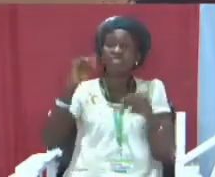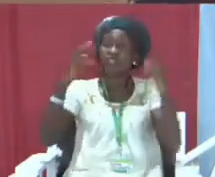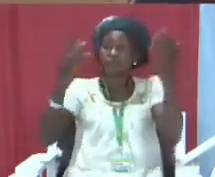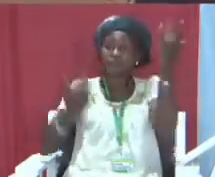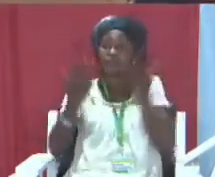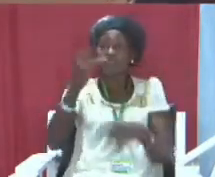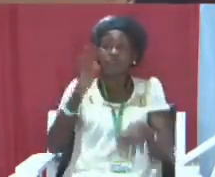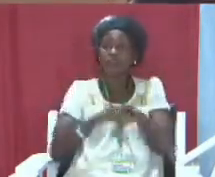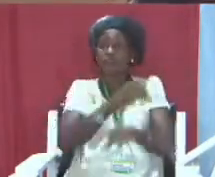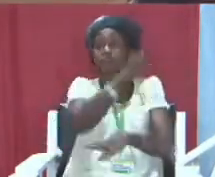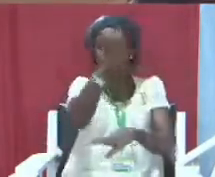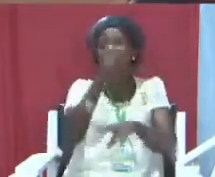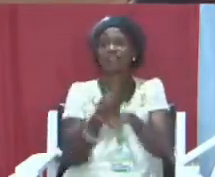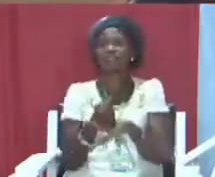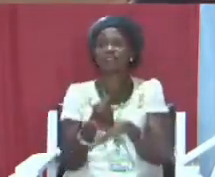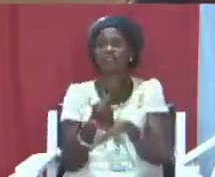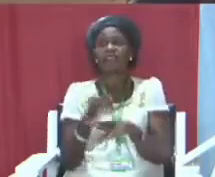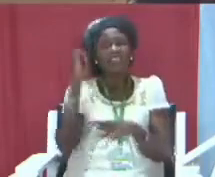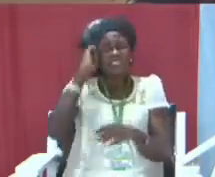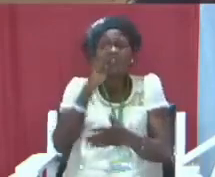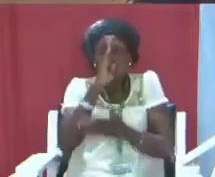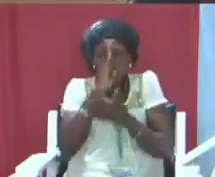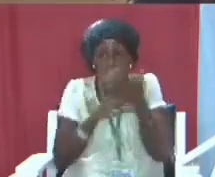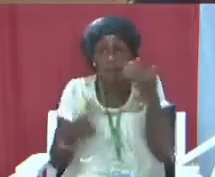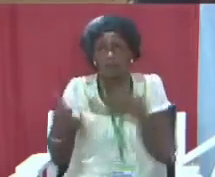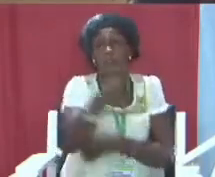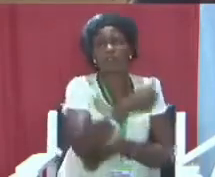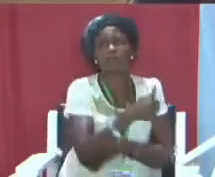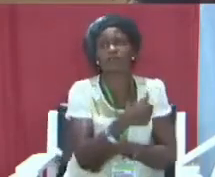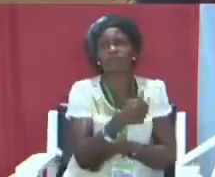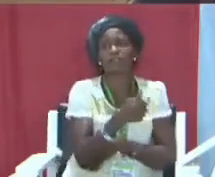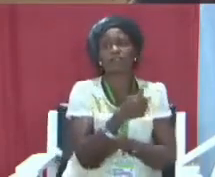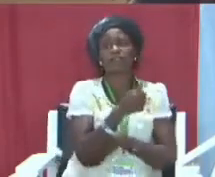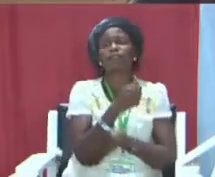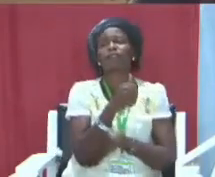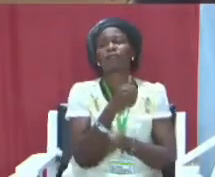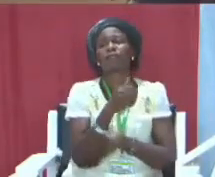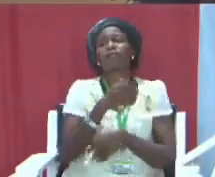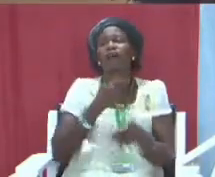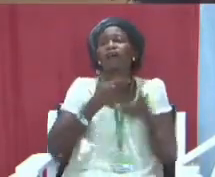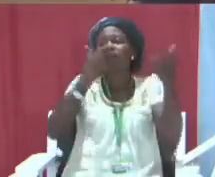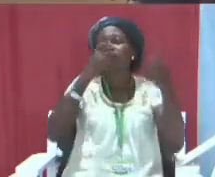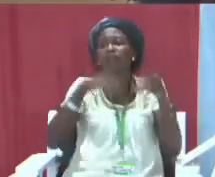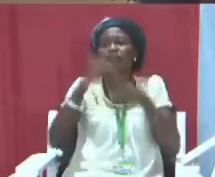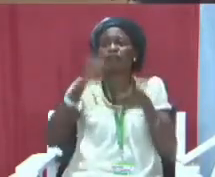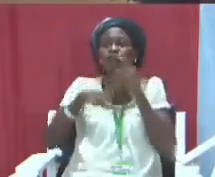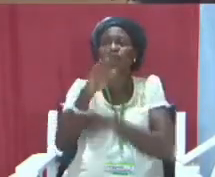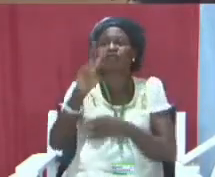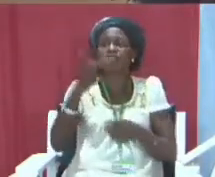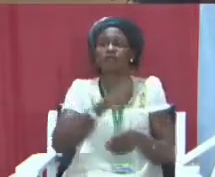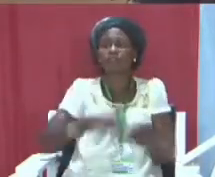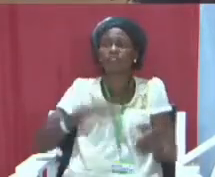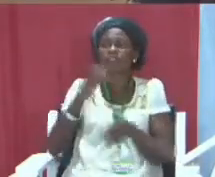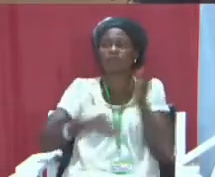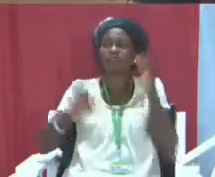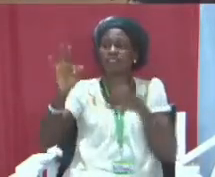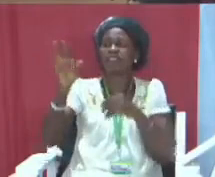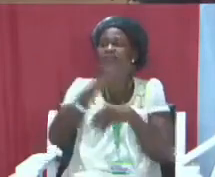mountain. He humbled himself and cried out to God. 2 Kings 19, 1 to